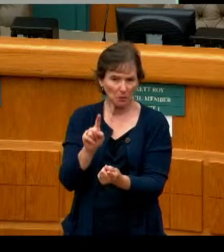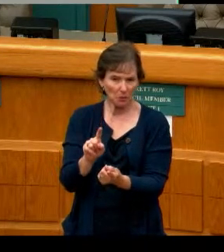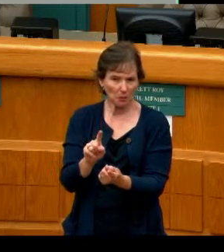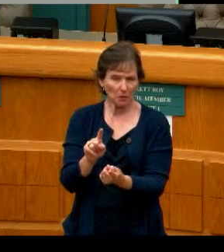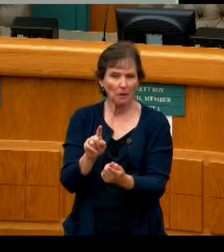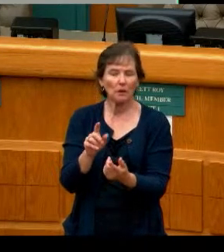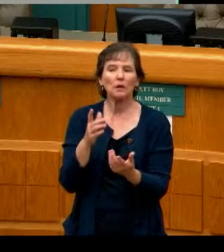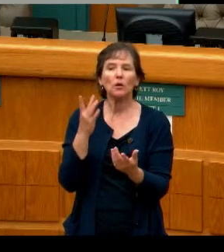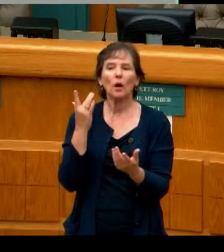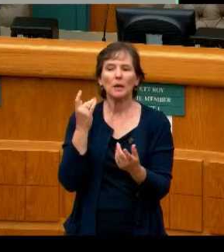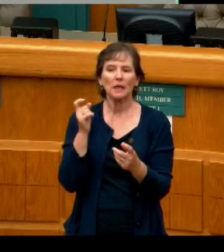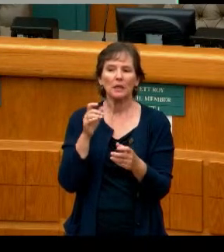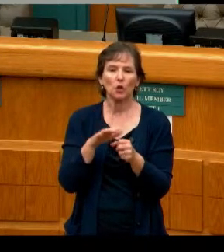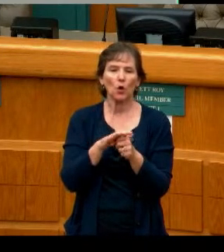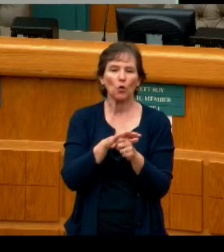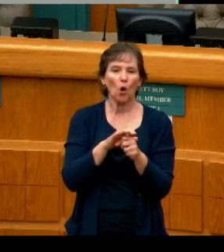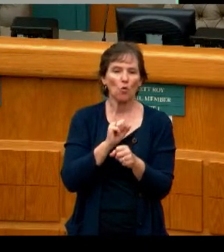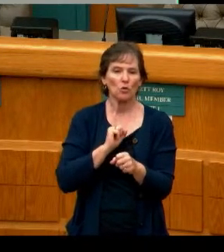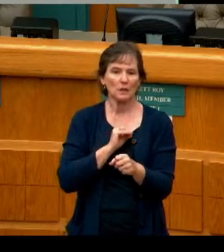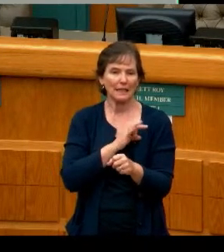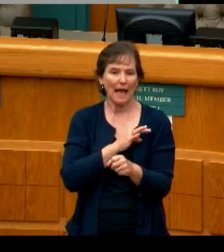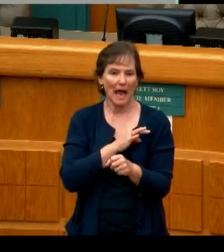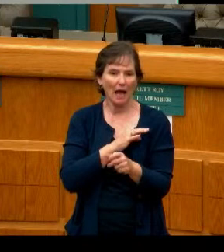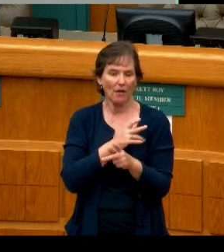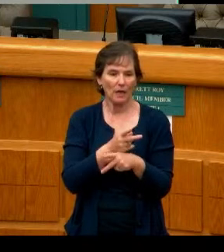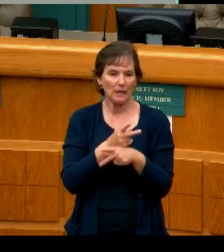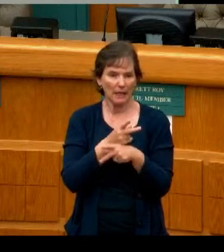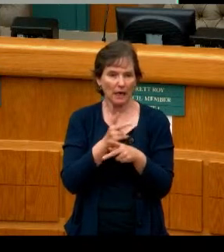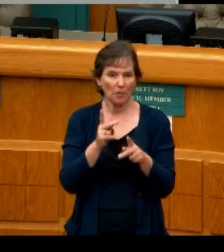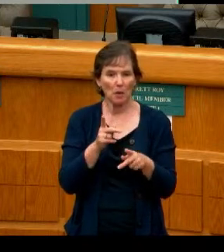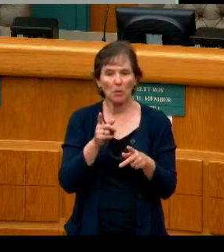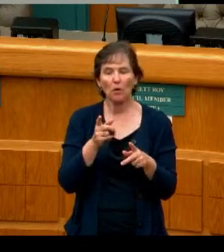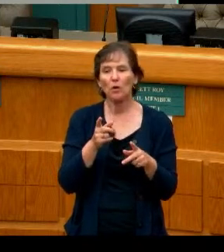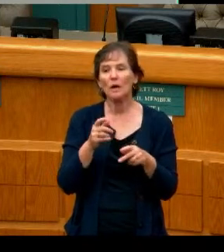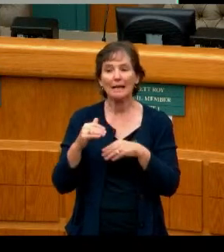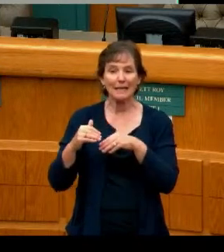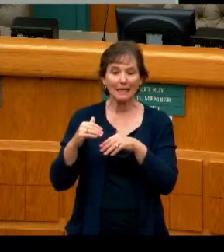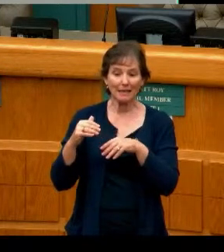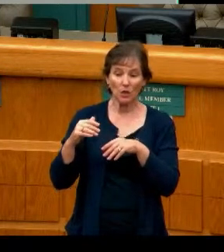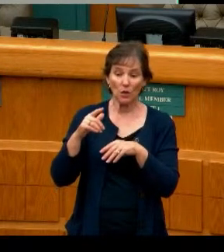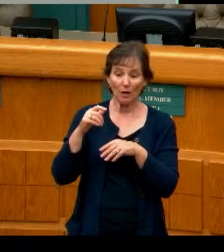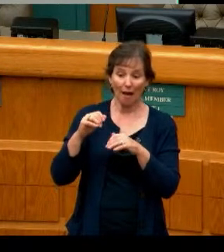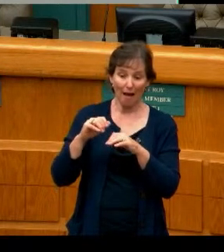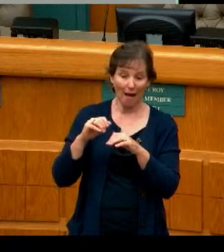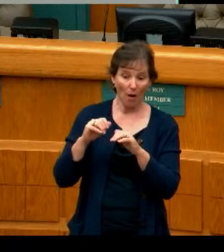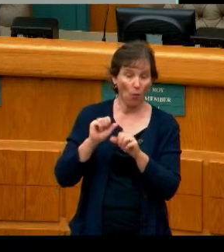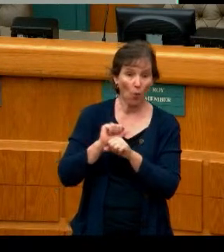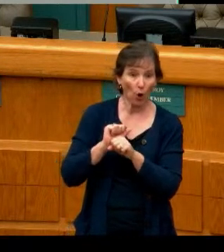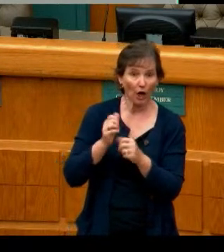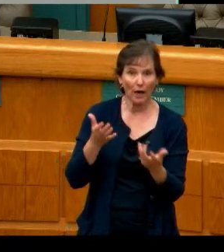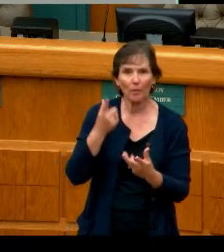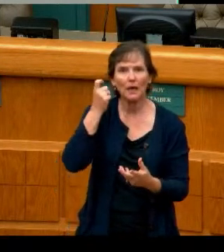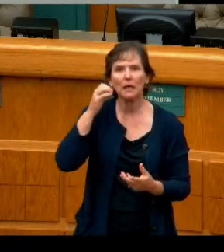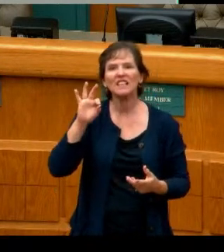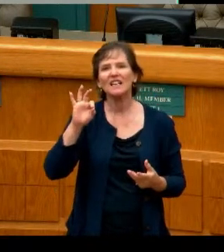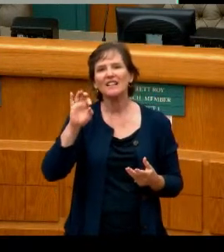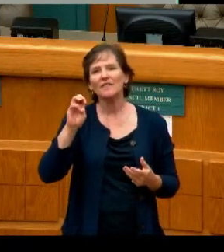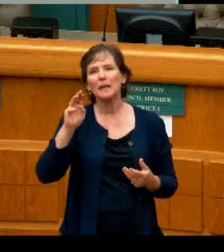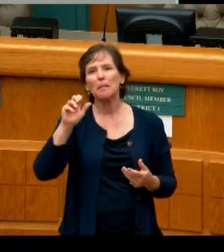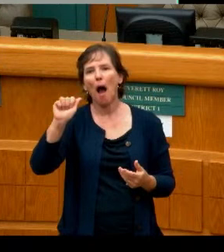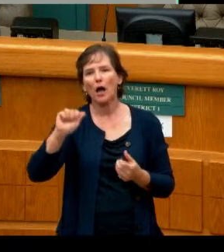hospital capacity is declining because FEMA nurses and doctors, and even nurses that were full-time here, are going to other places to get paid